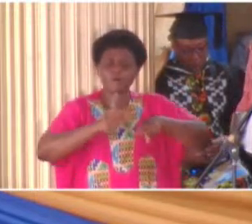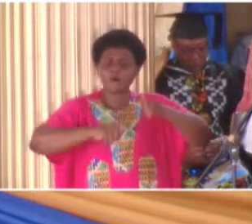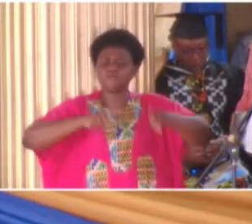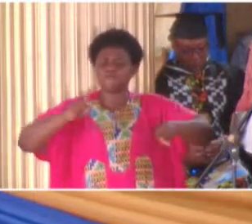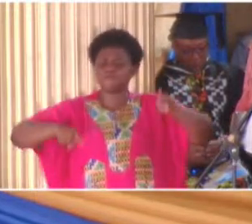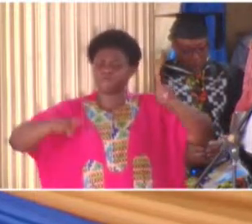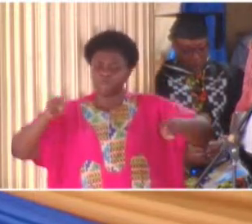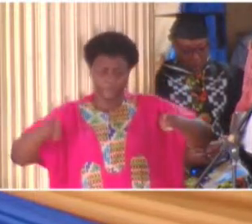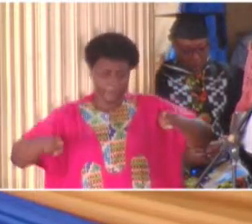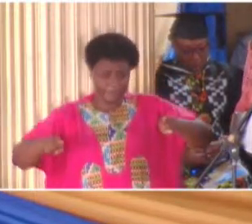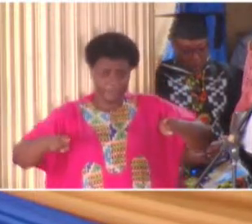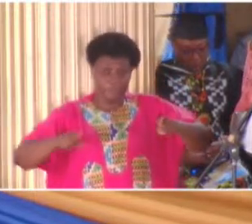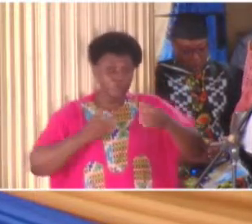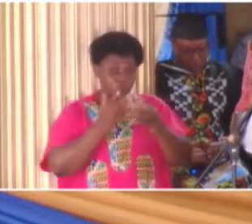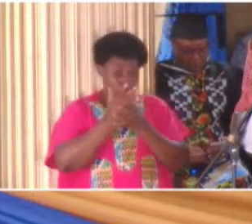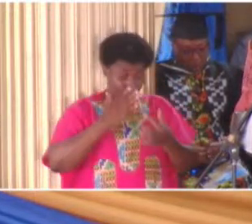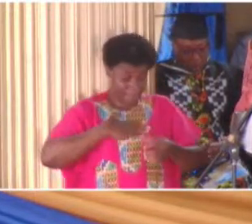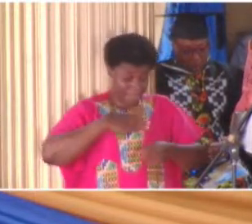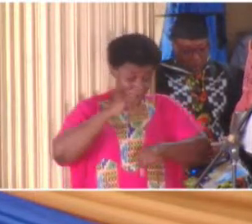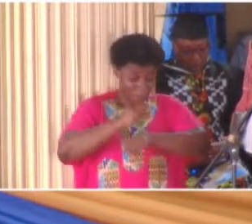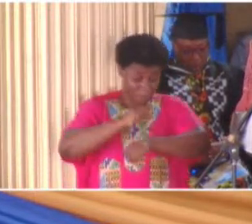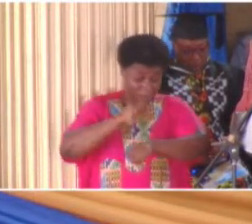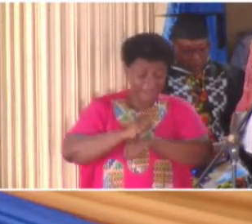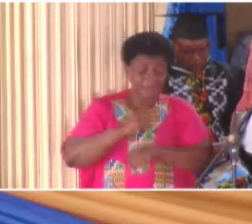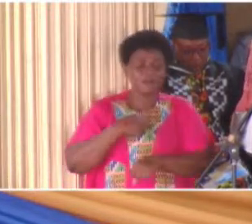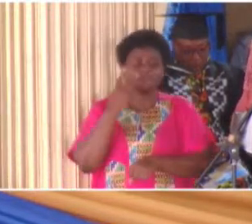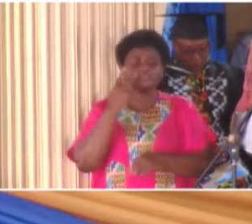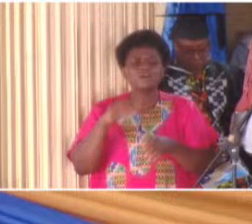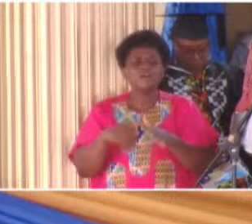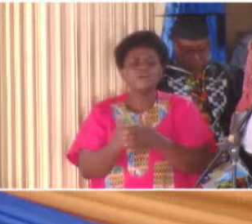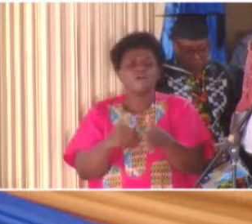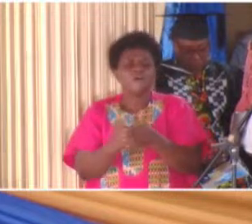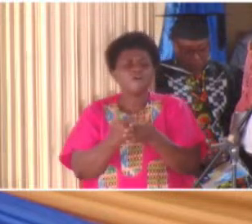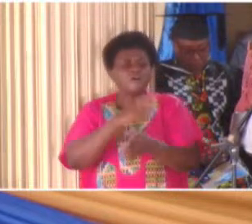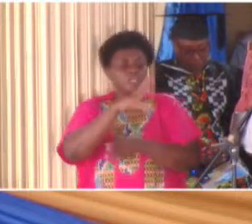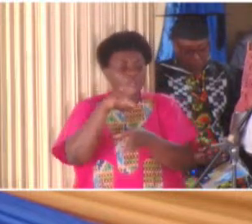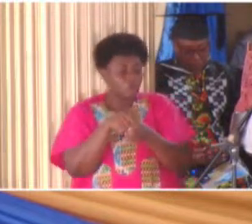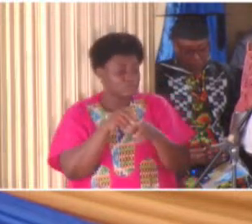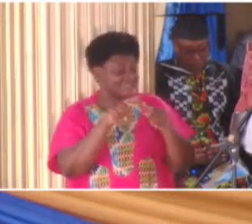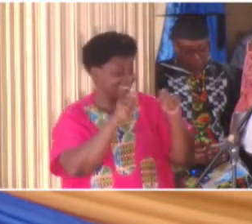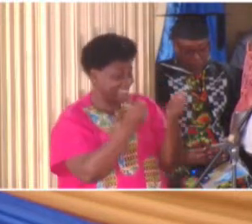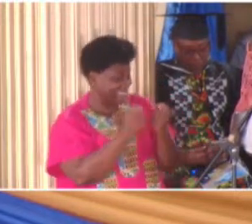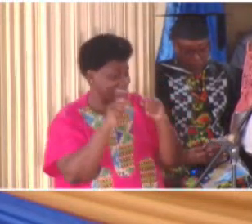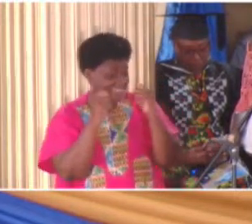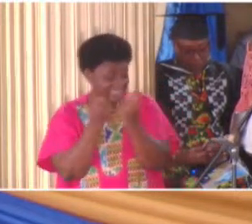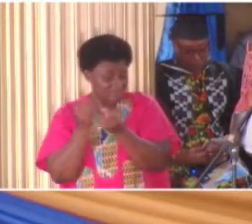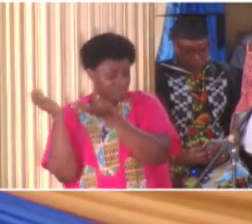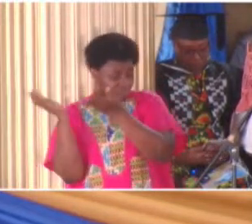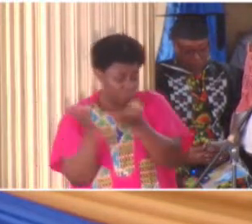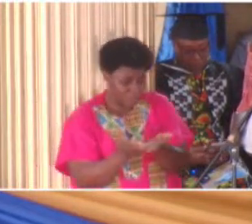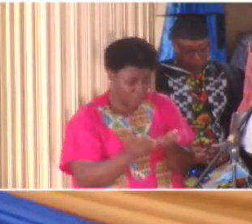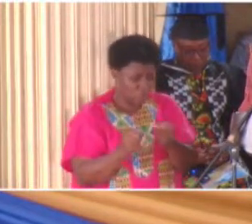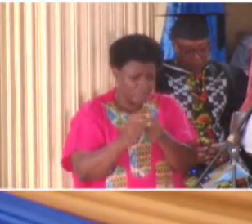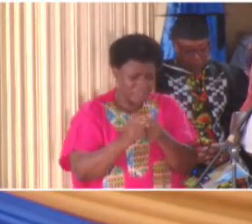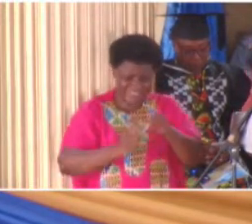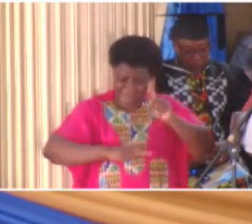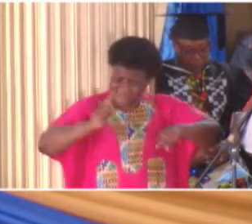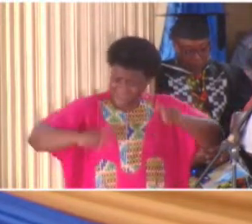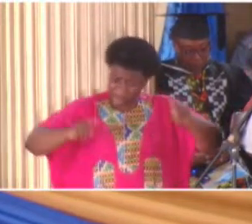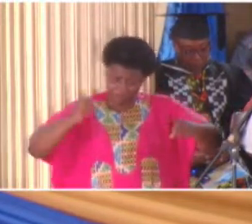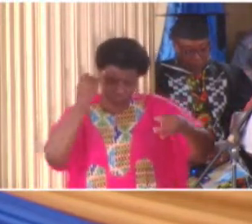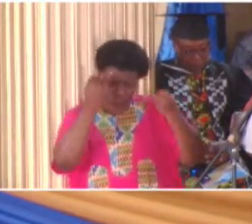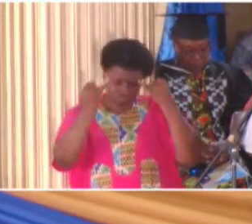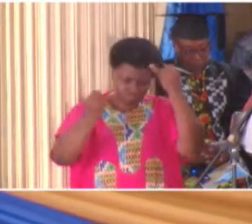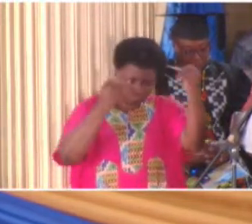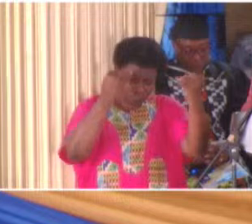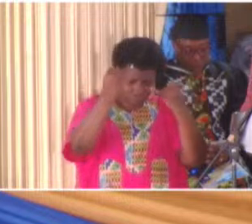So throughout my career, I have seen how inclusive teams bring together varied perspectives. And